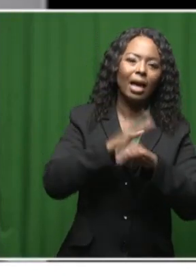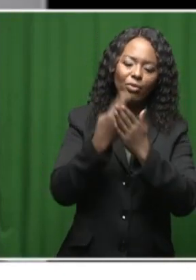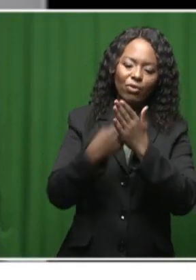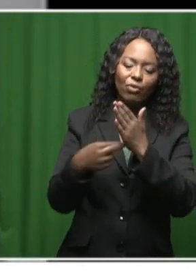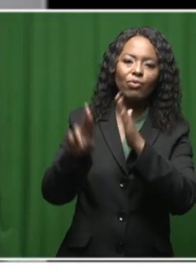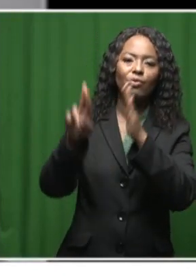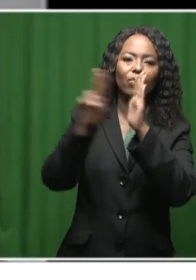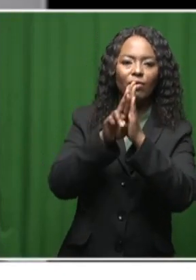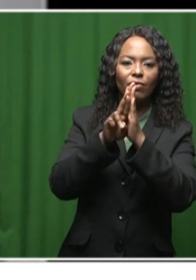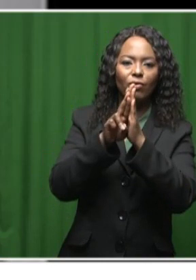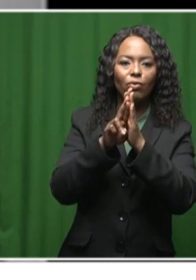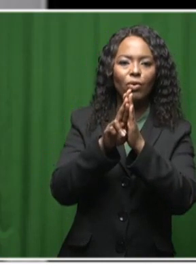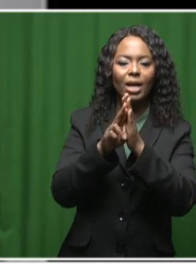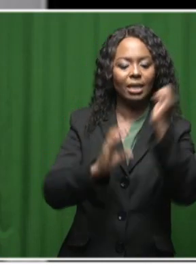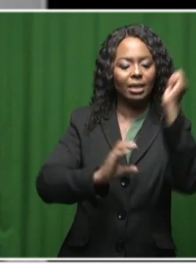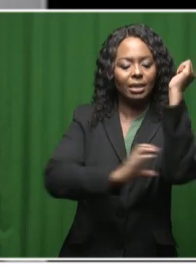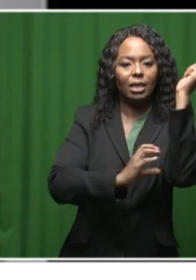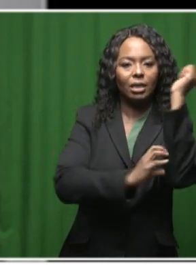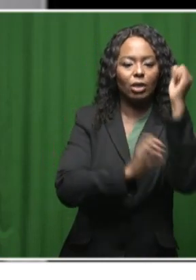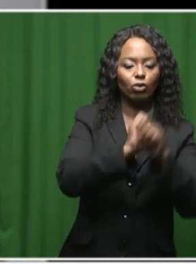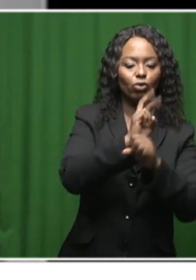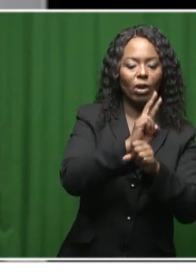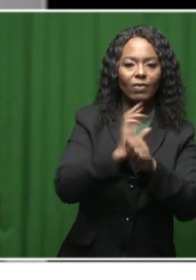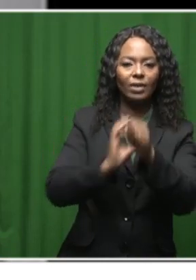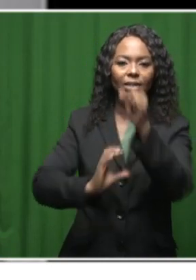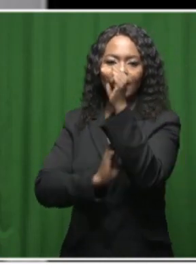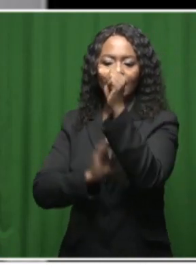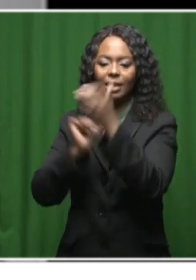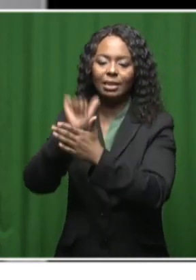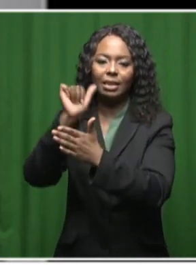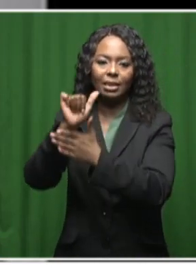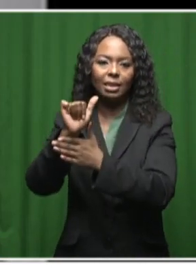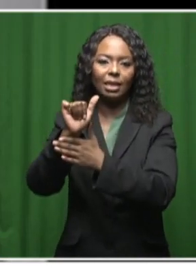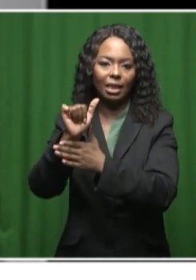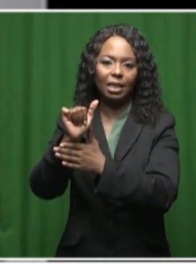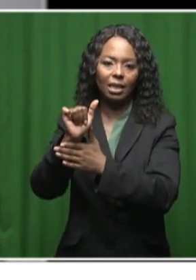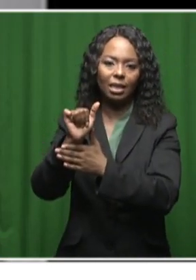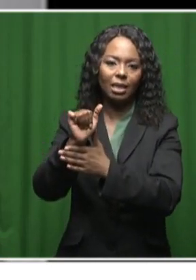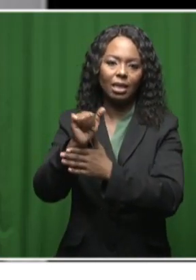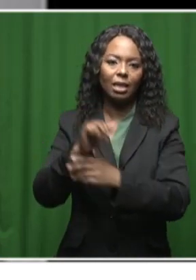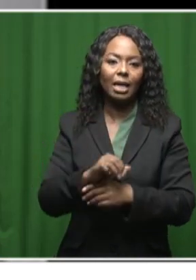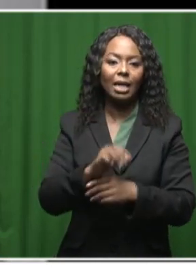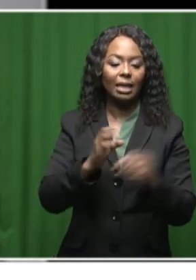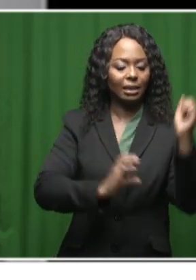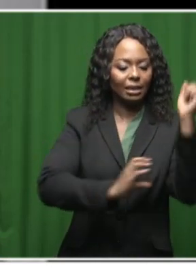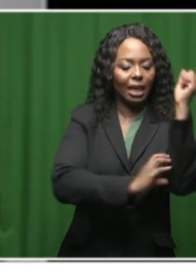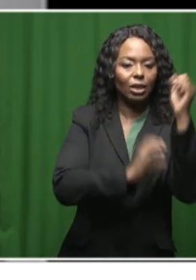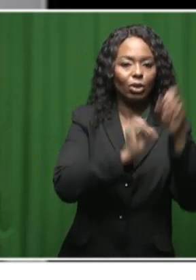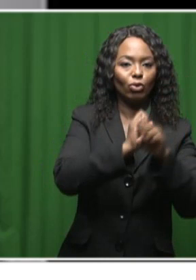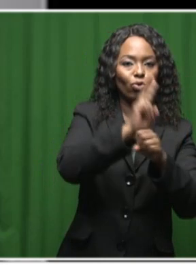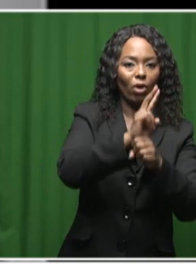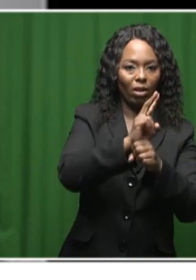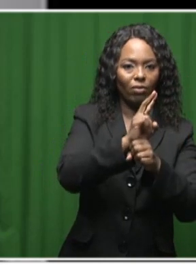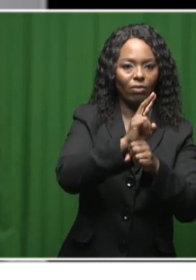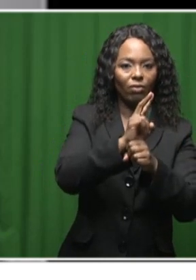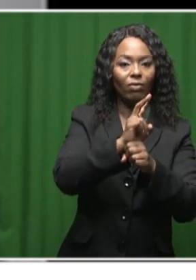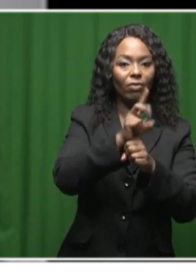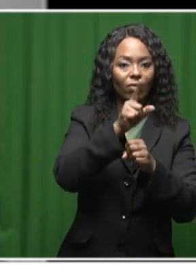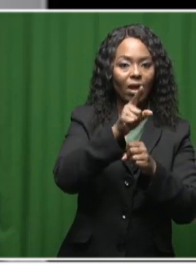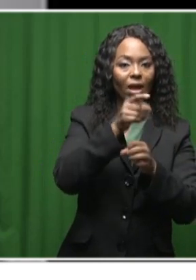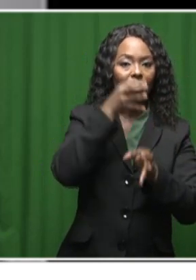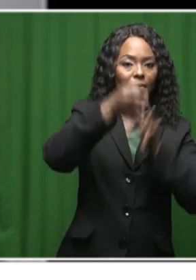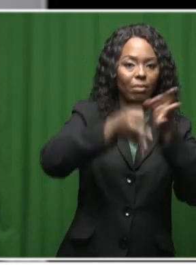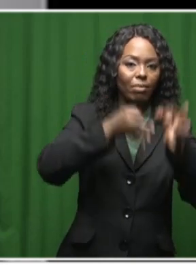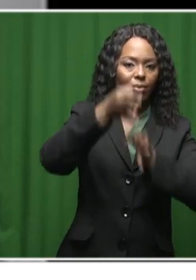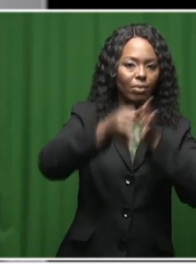review your Section 12 and Section 16 notice? For Section 12 notice, it determines